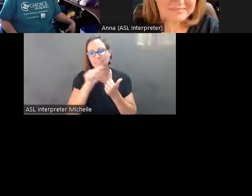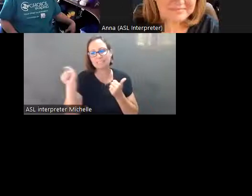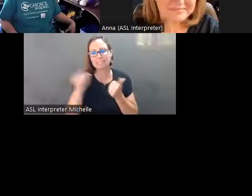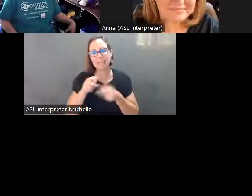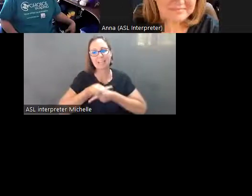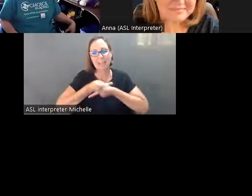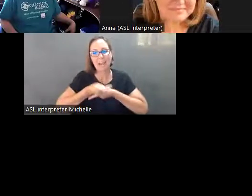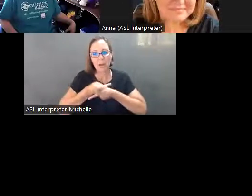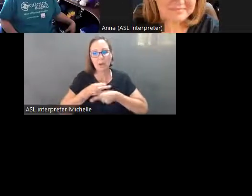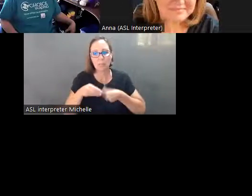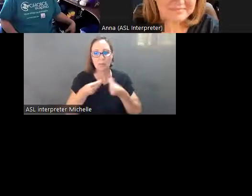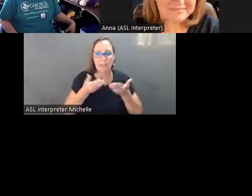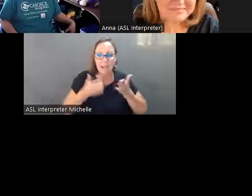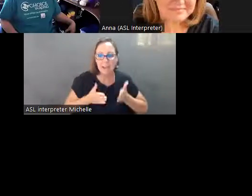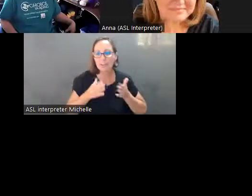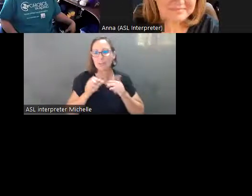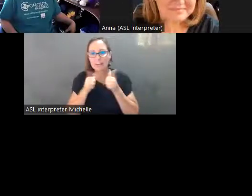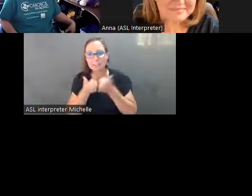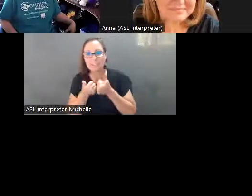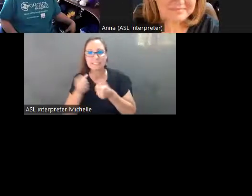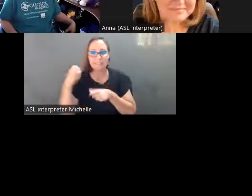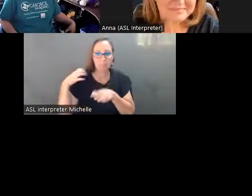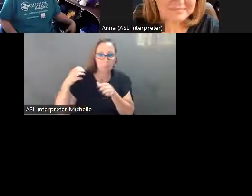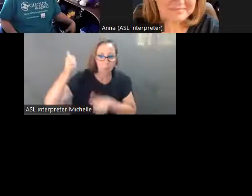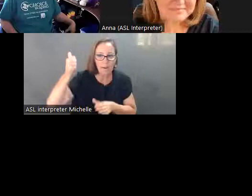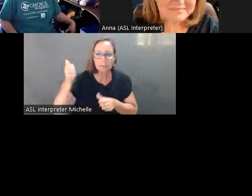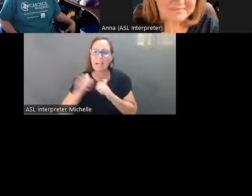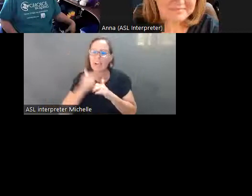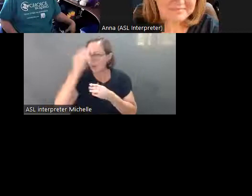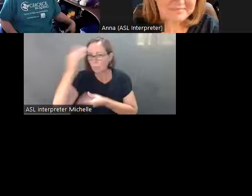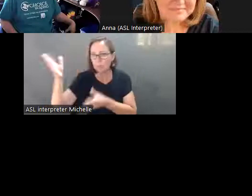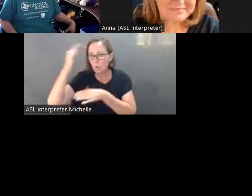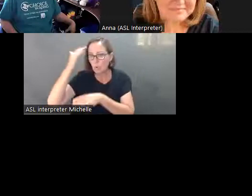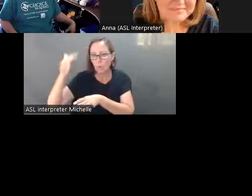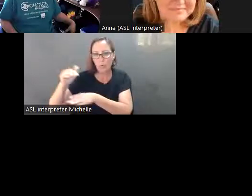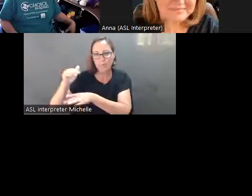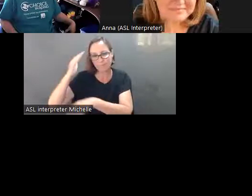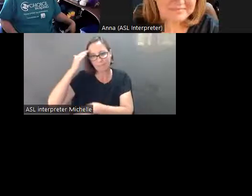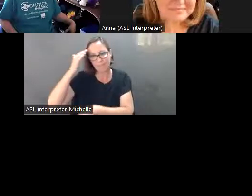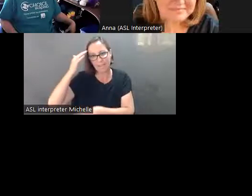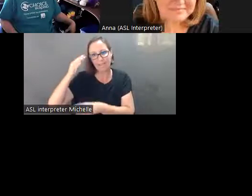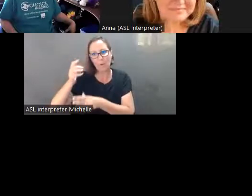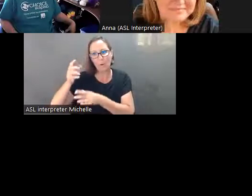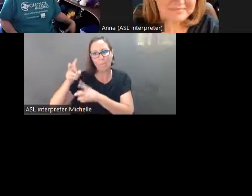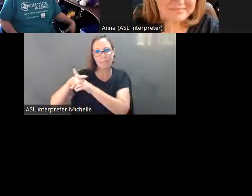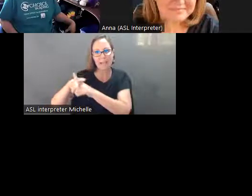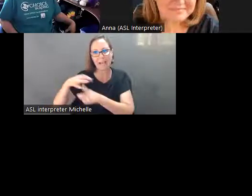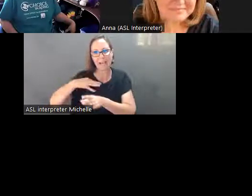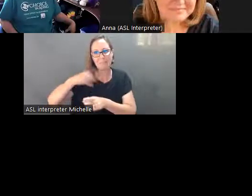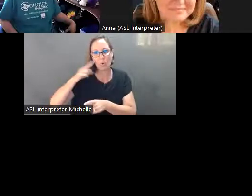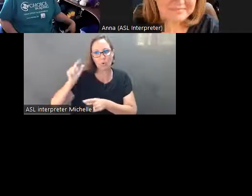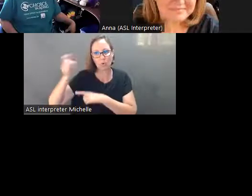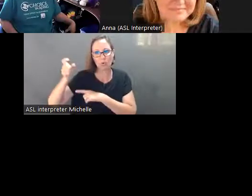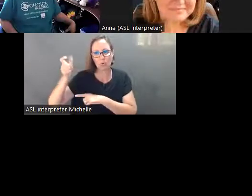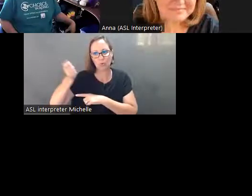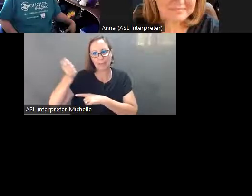et cetera, employers be notified of the opportunity to apply for the grants? Is there going to be